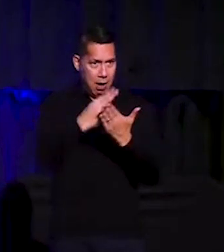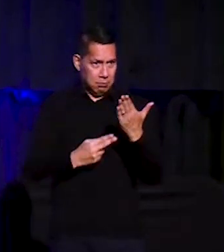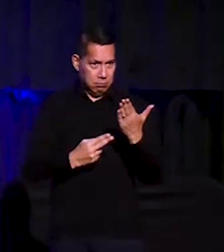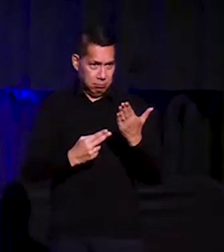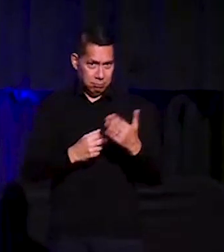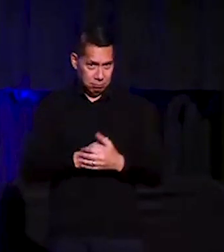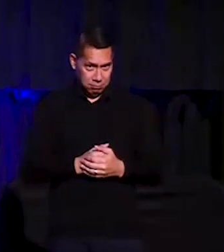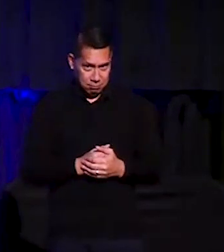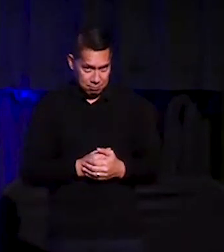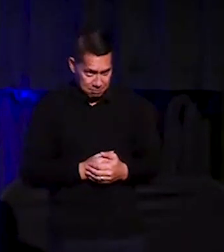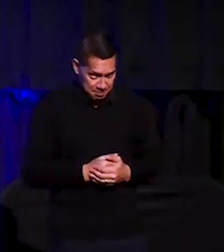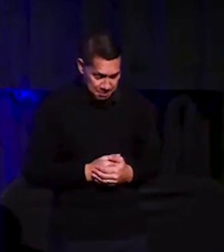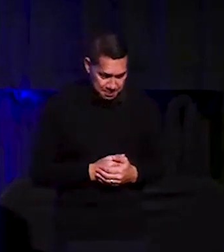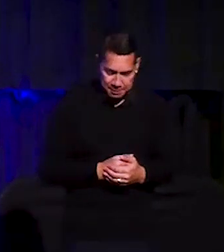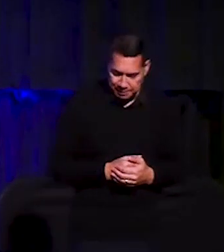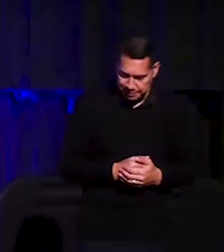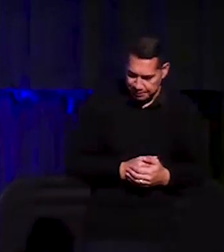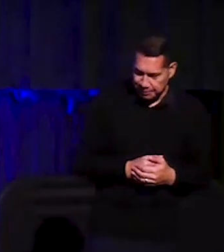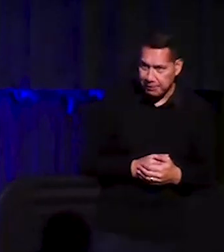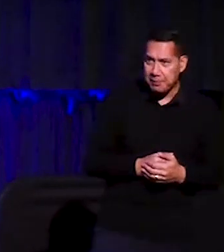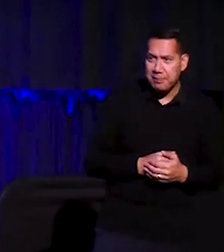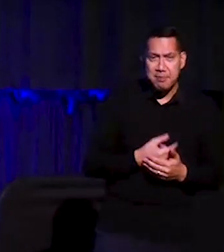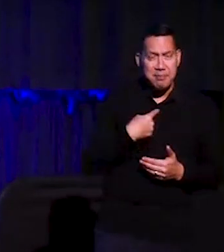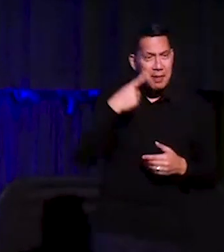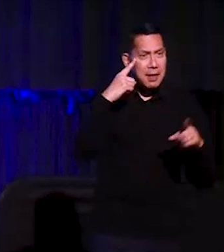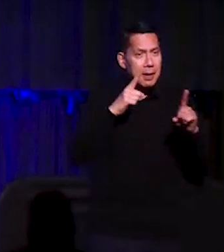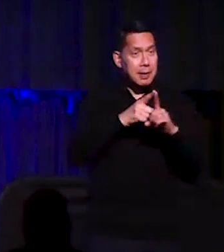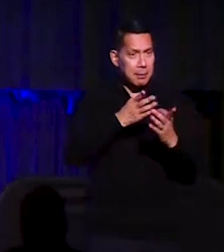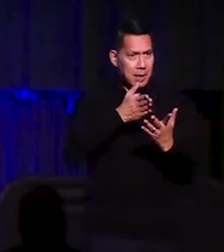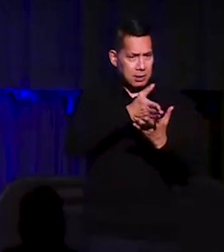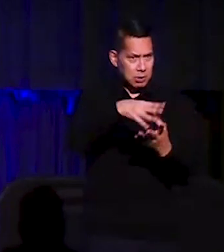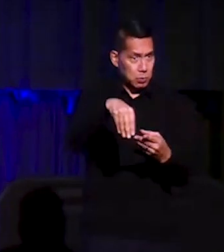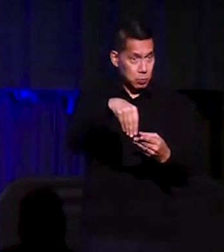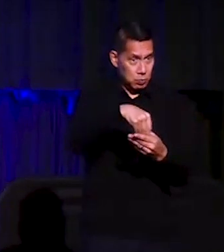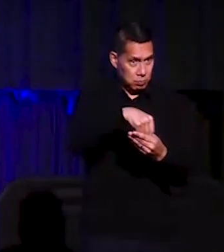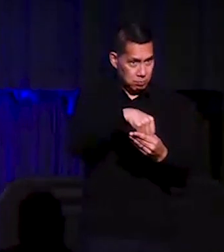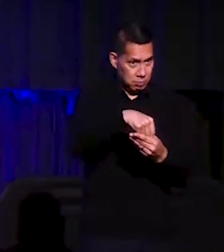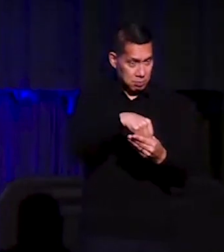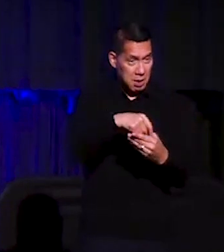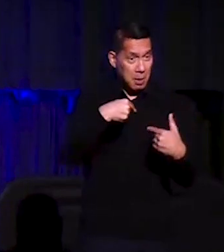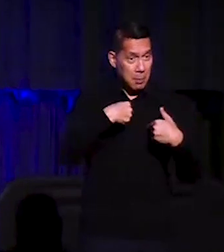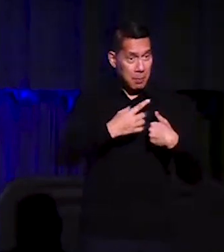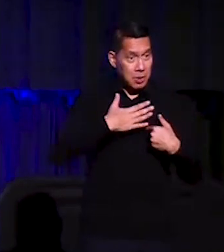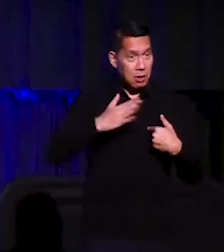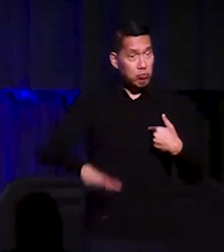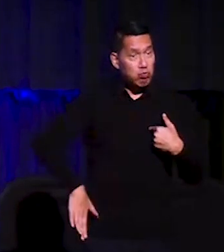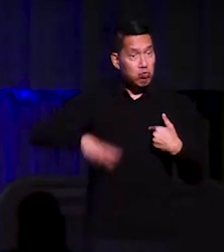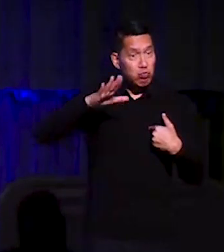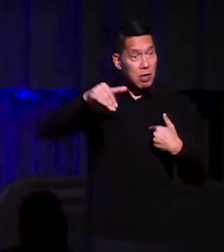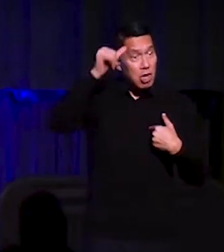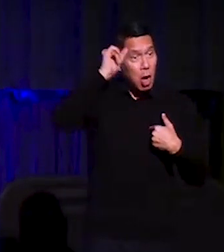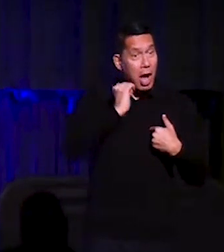And I think, just like accessibility inclusions, growing up, I didn't learn much about the history